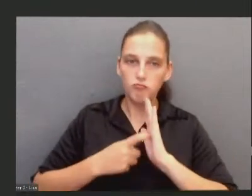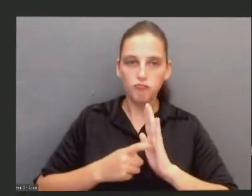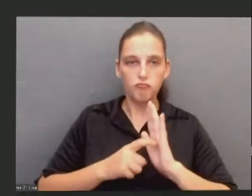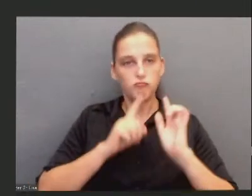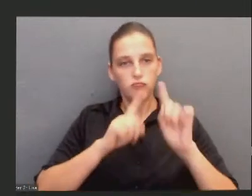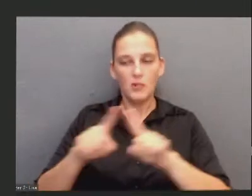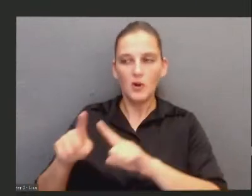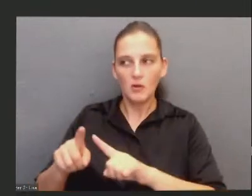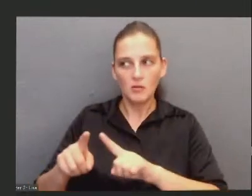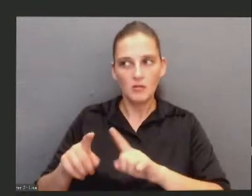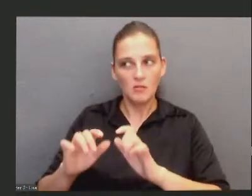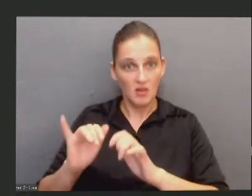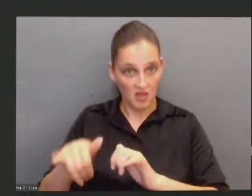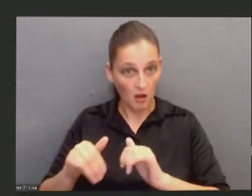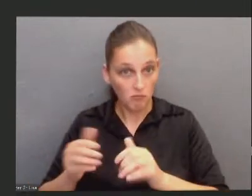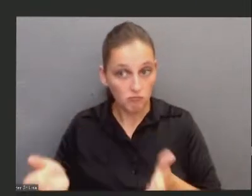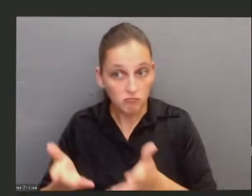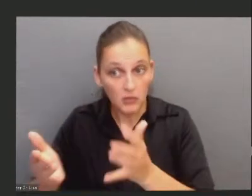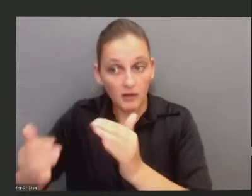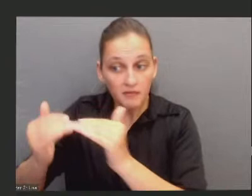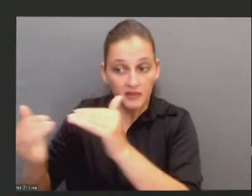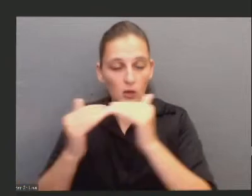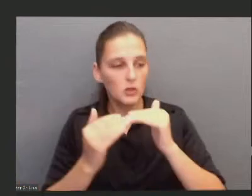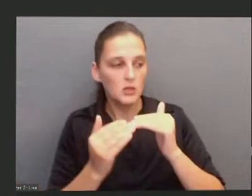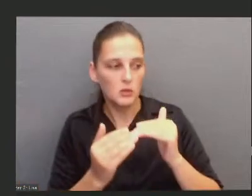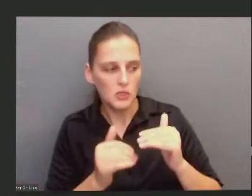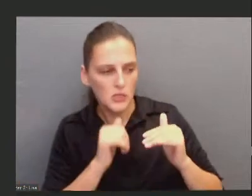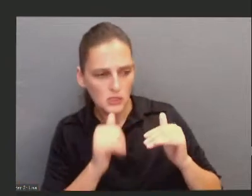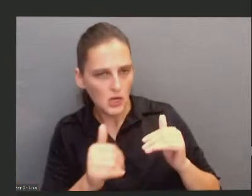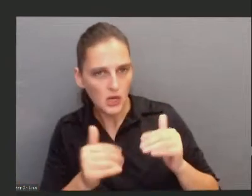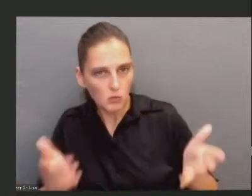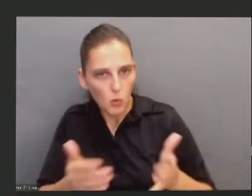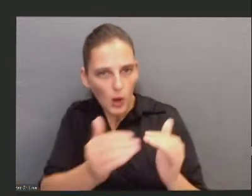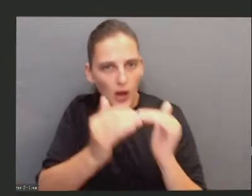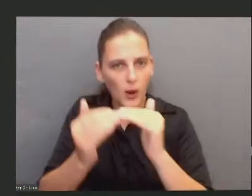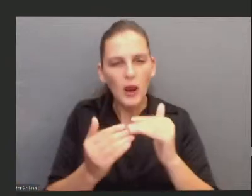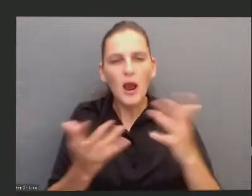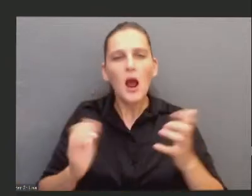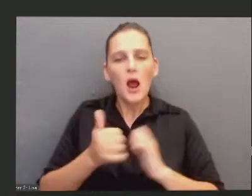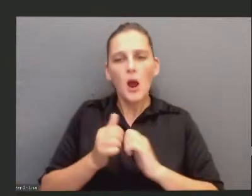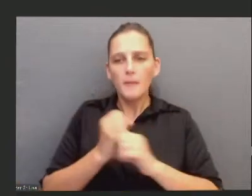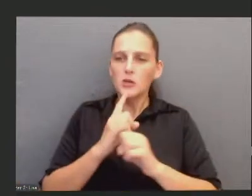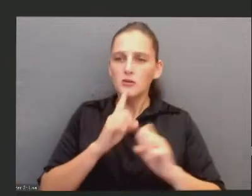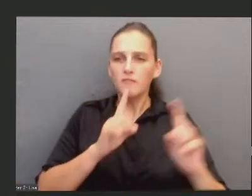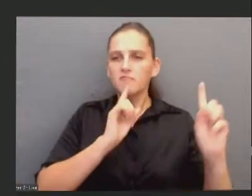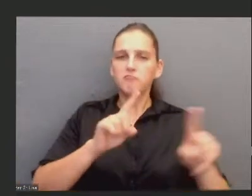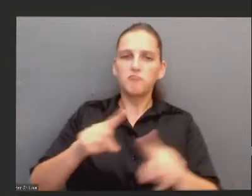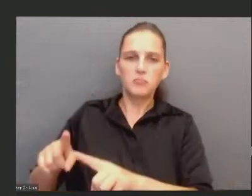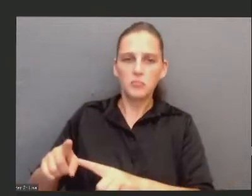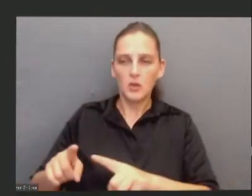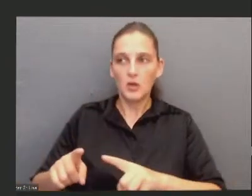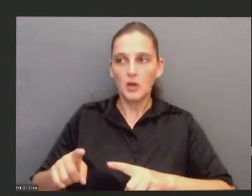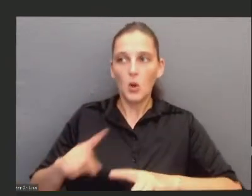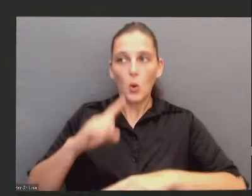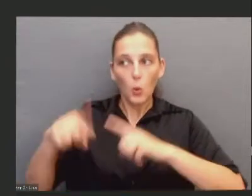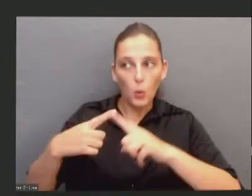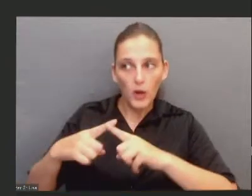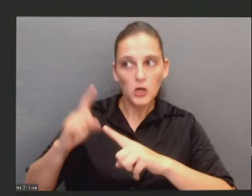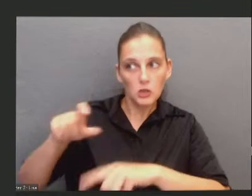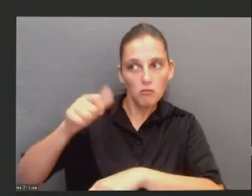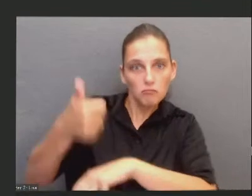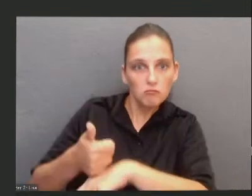Where does it not promote equity? What can we do to make sure that it is tailored in the future? When should it be deployed? I think